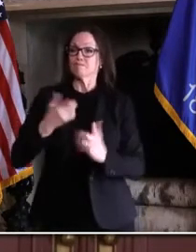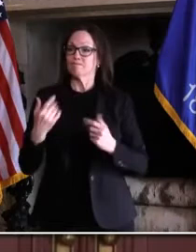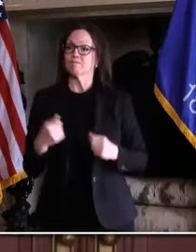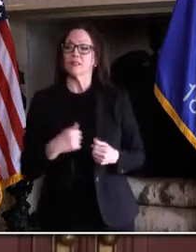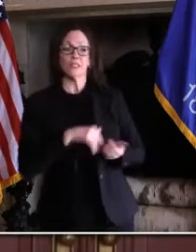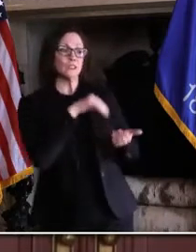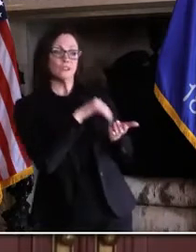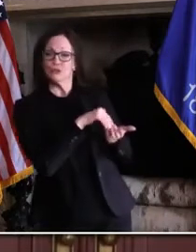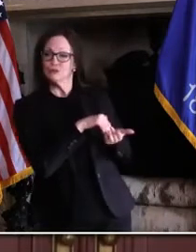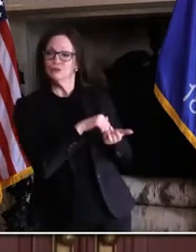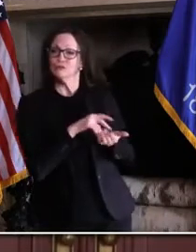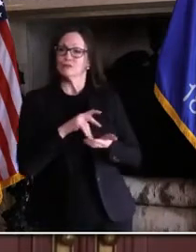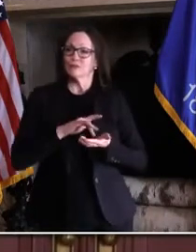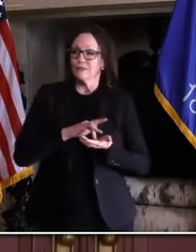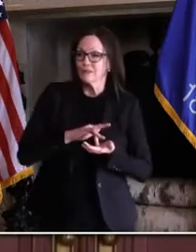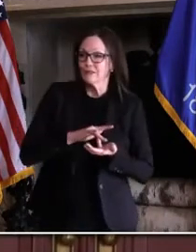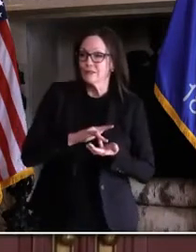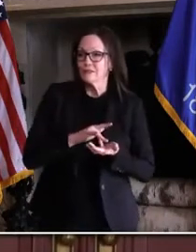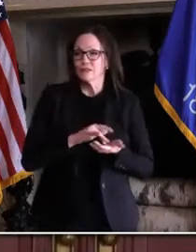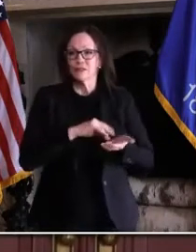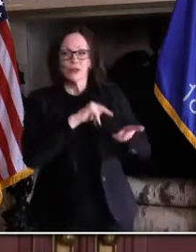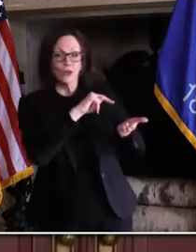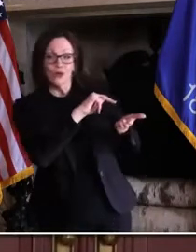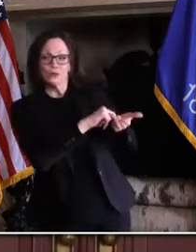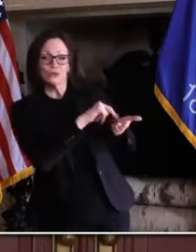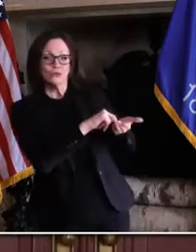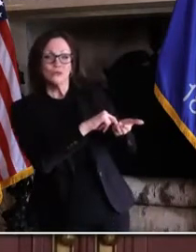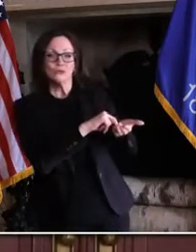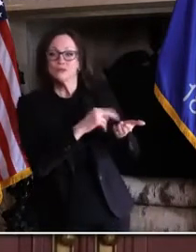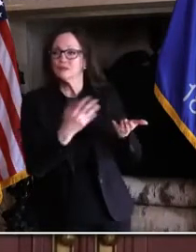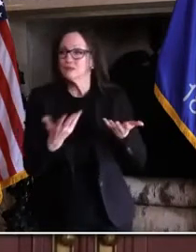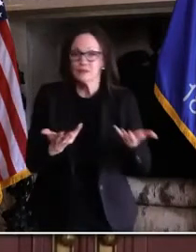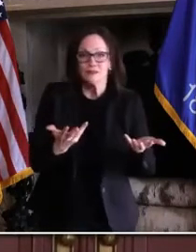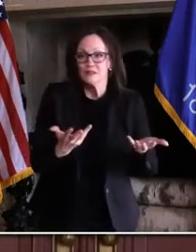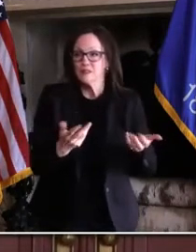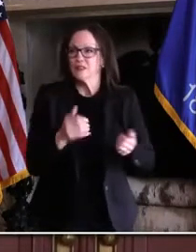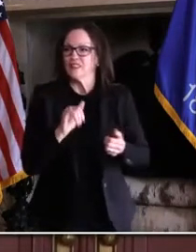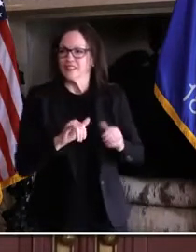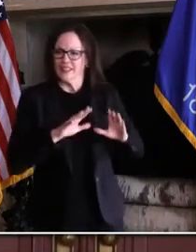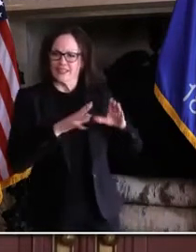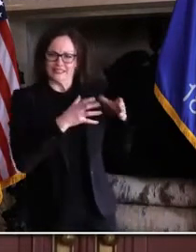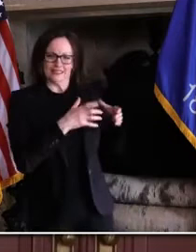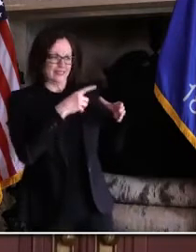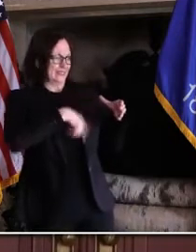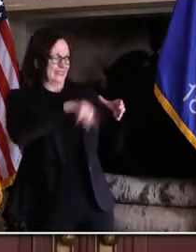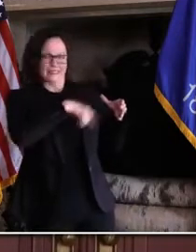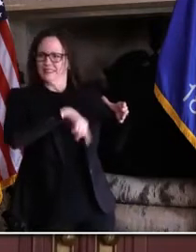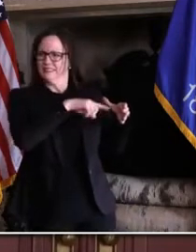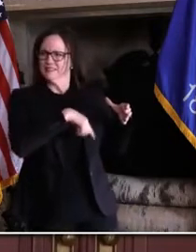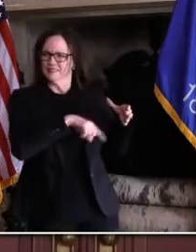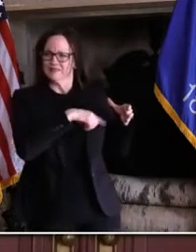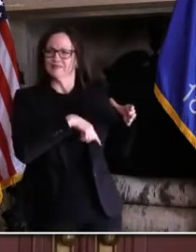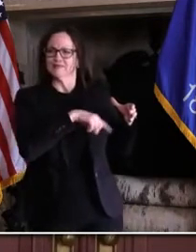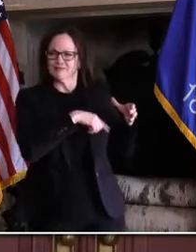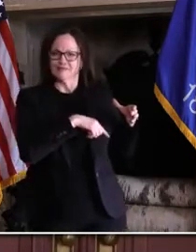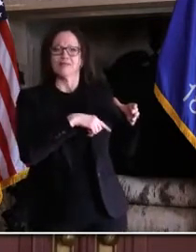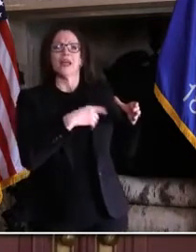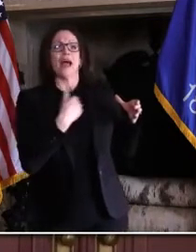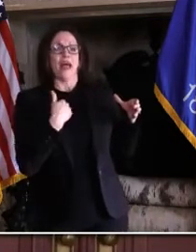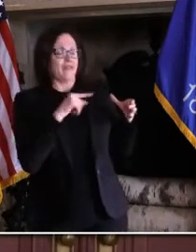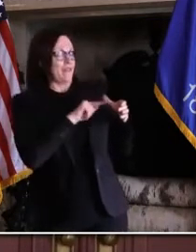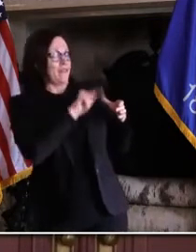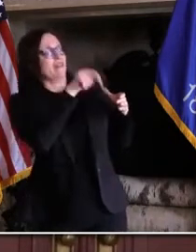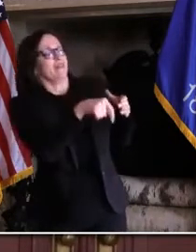broad group of stakeholders to determine what child care options were available to healthcare workers and what child care